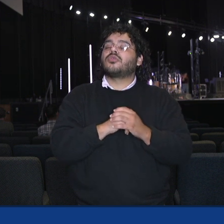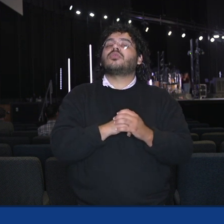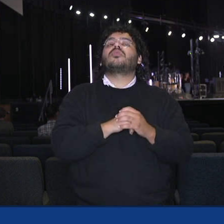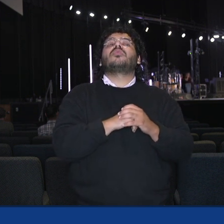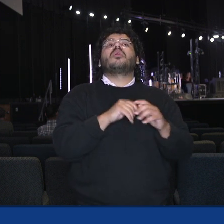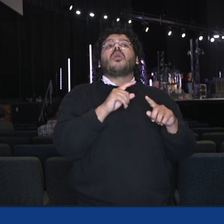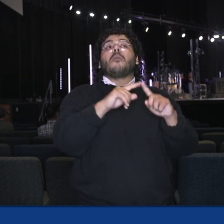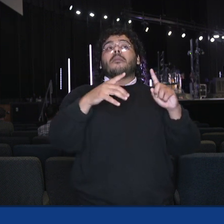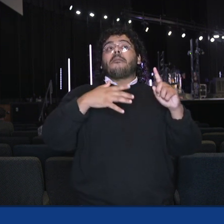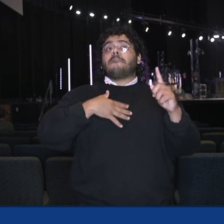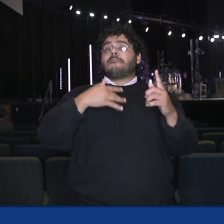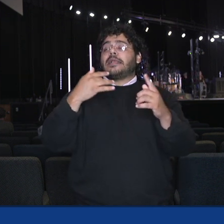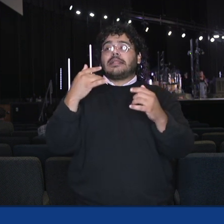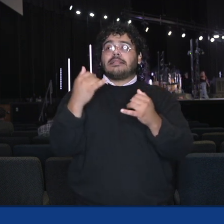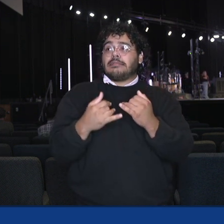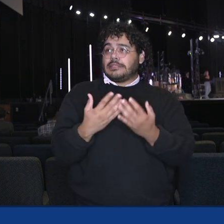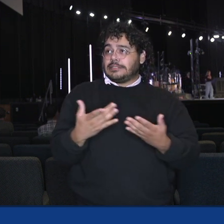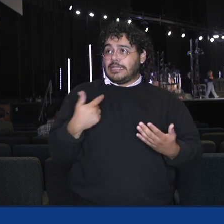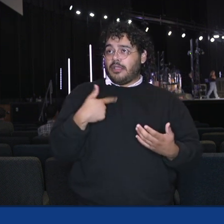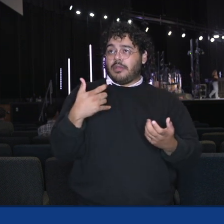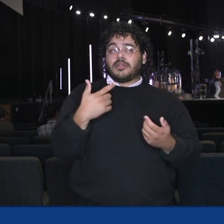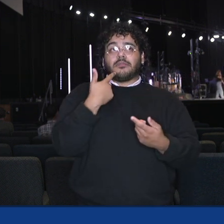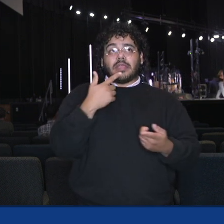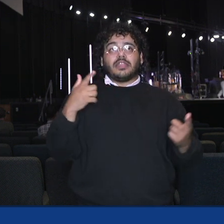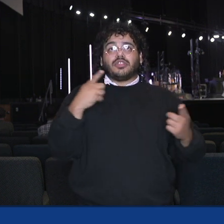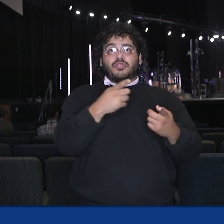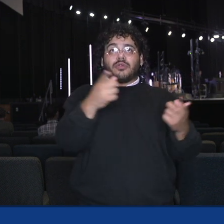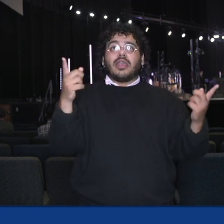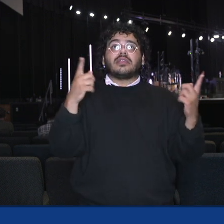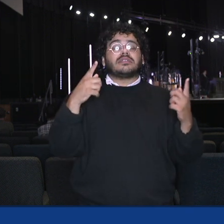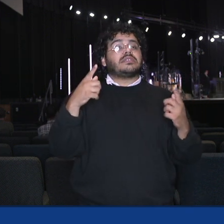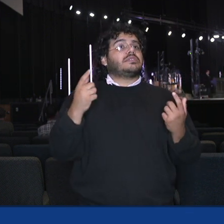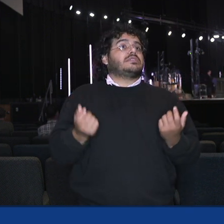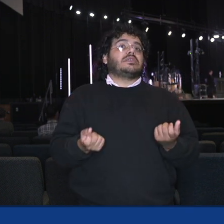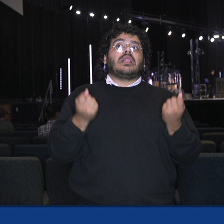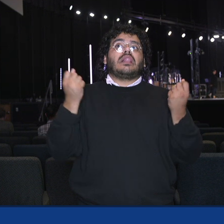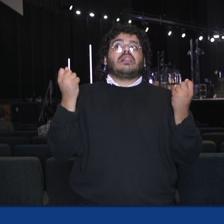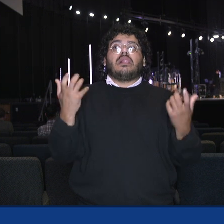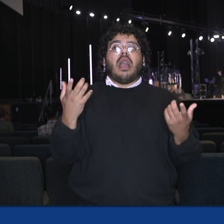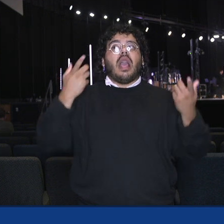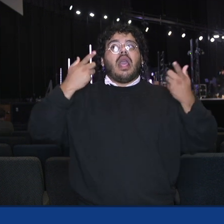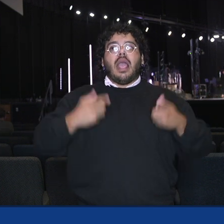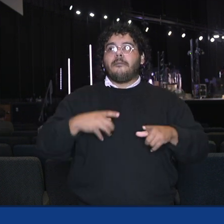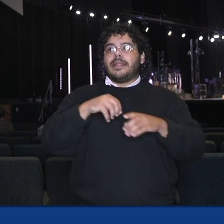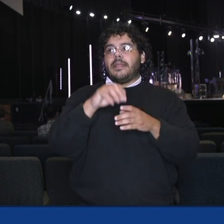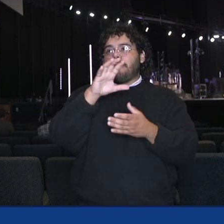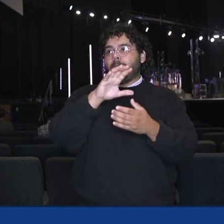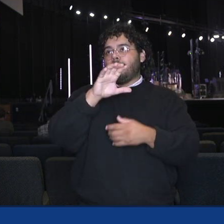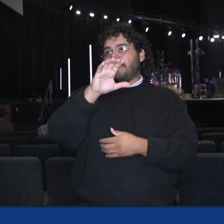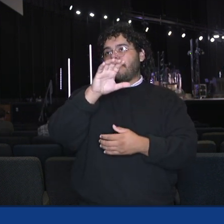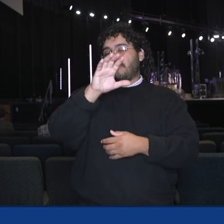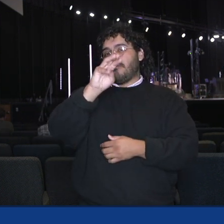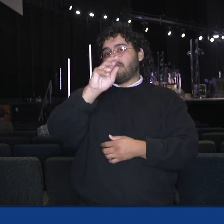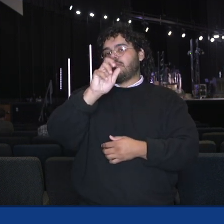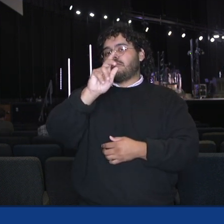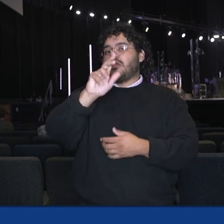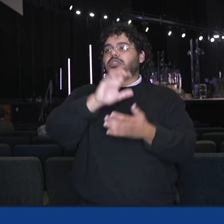let me end with this. We have covered a lot of ground in Mark chapter 5, talking about healing for troubled